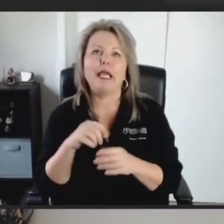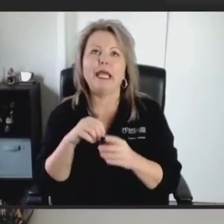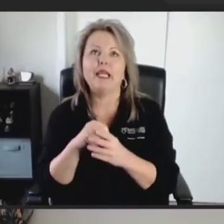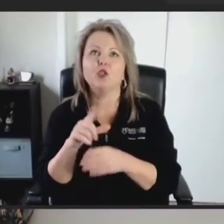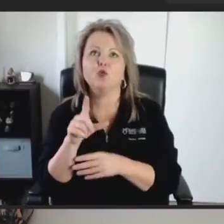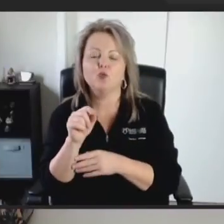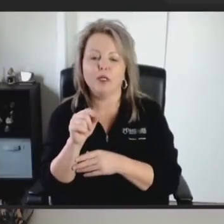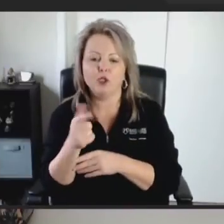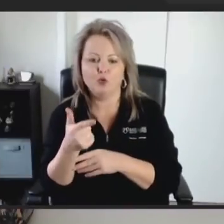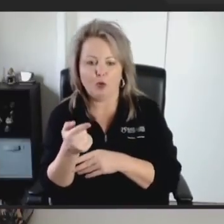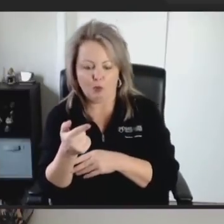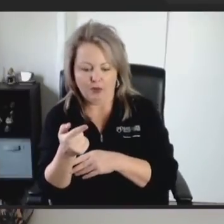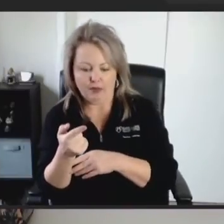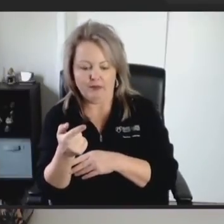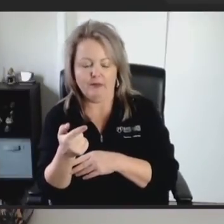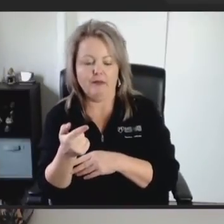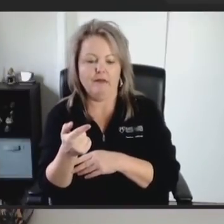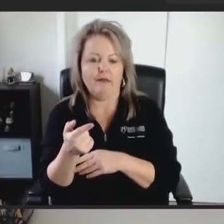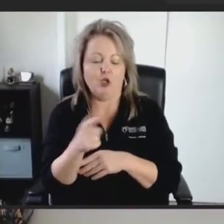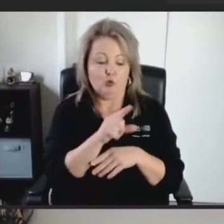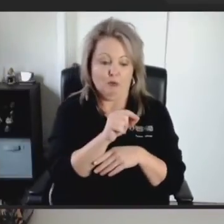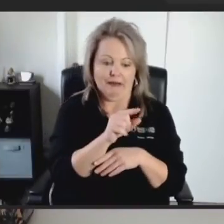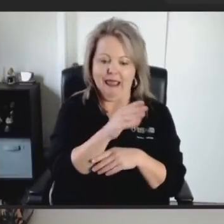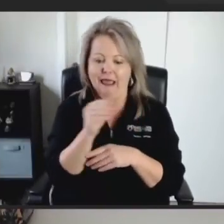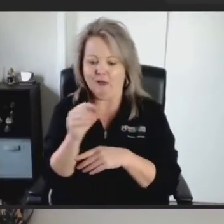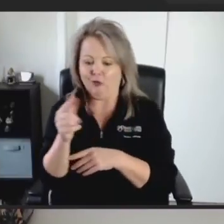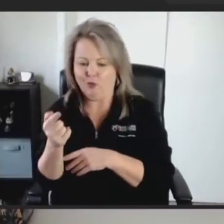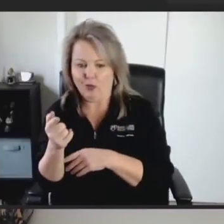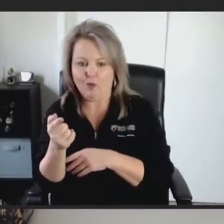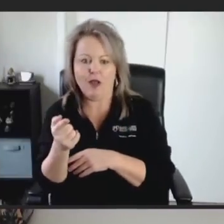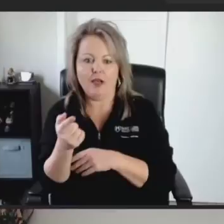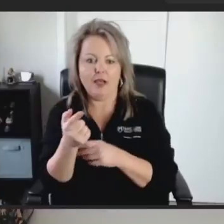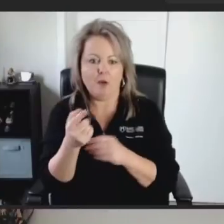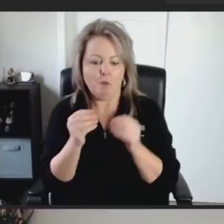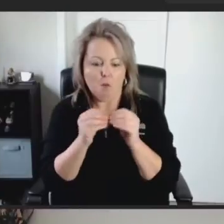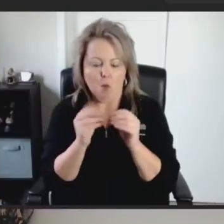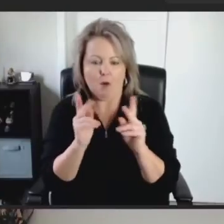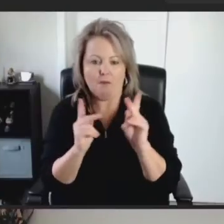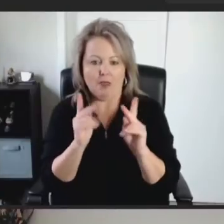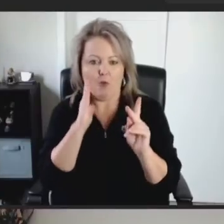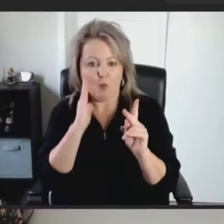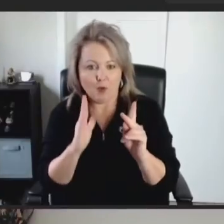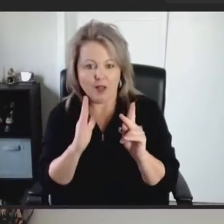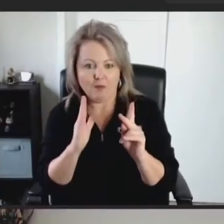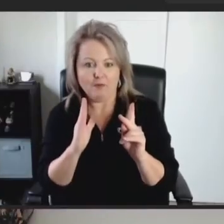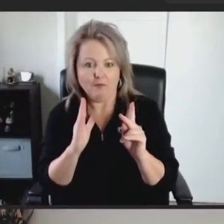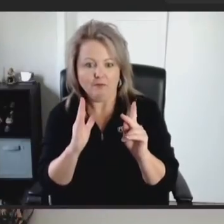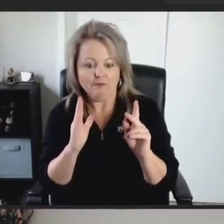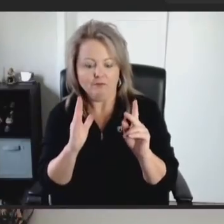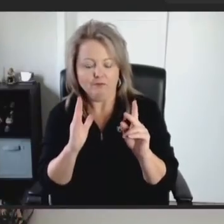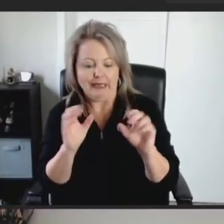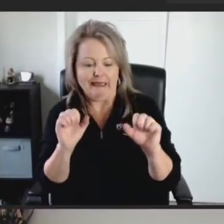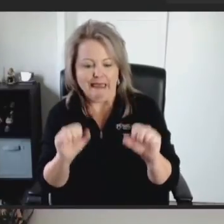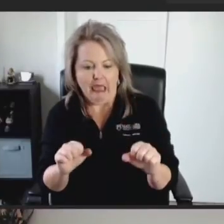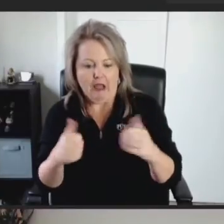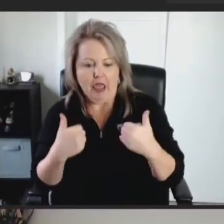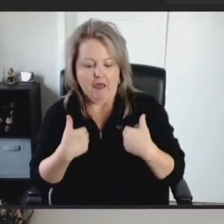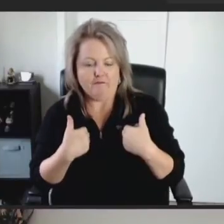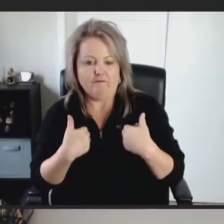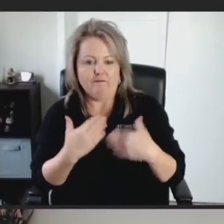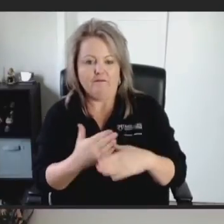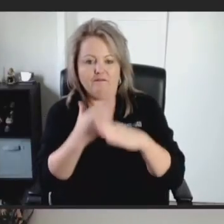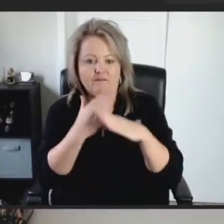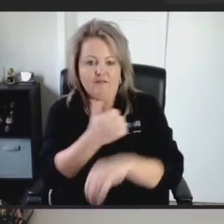year goes on, that more and more people will not only be candidates to get vaccine, but that they will